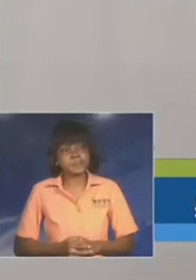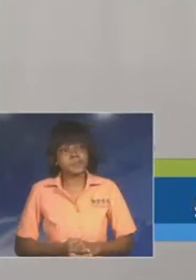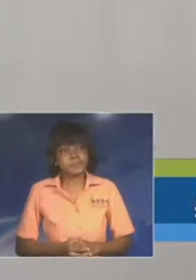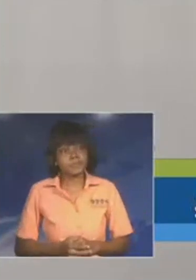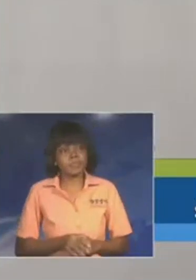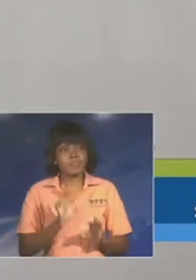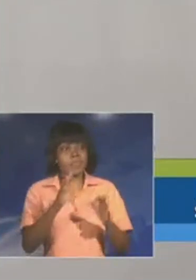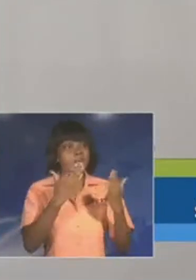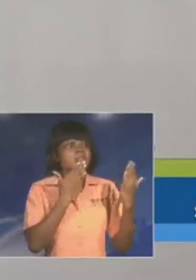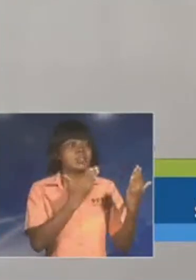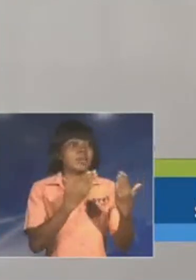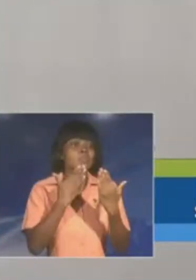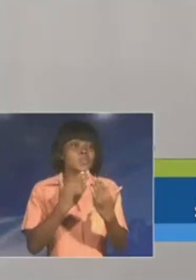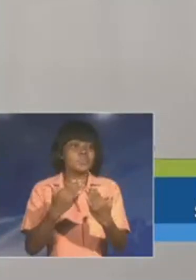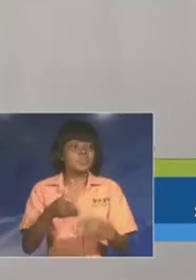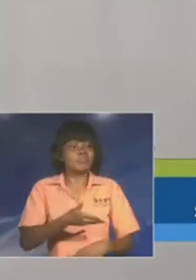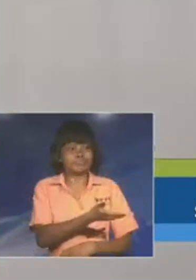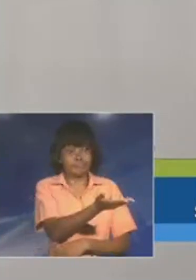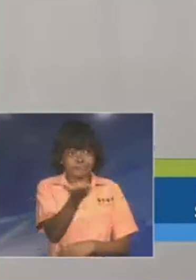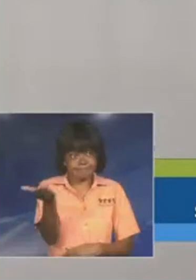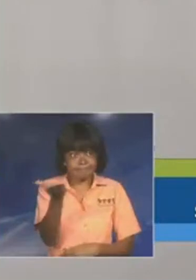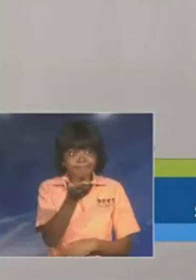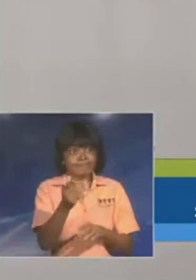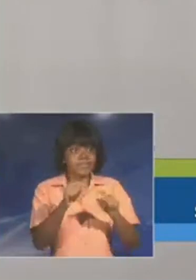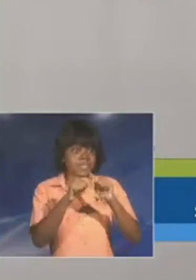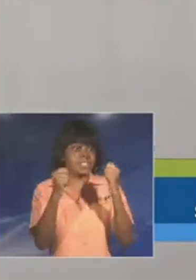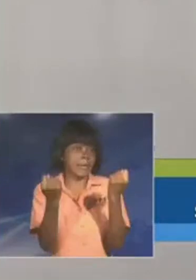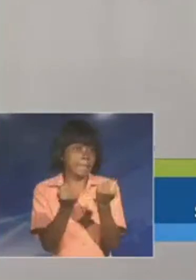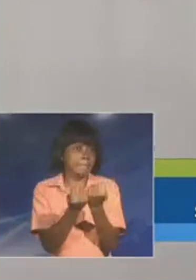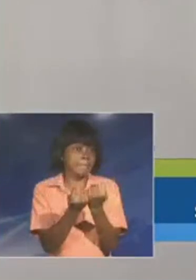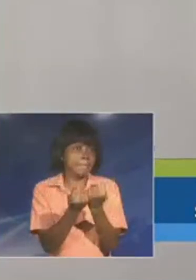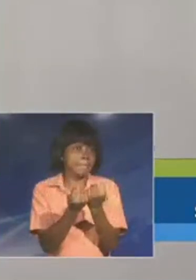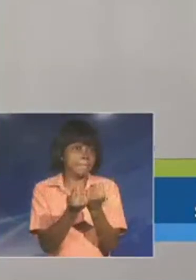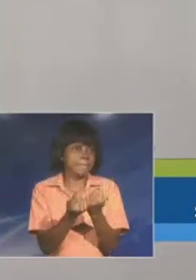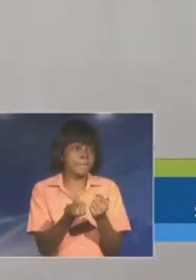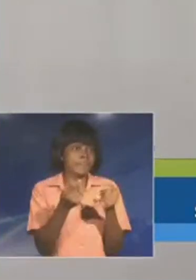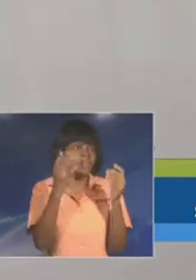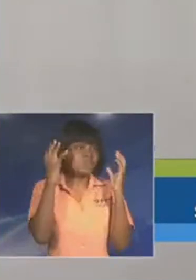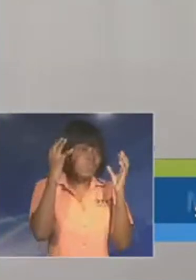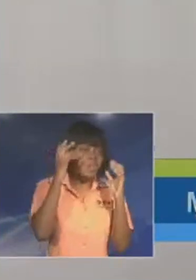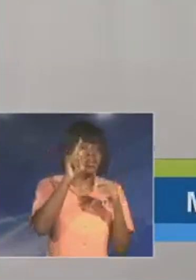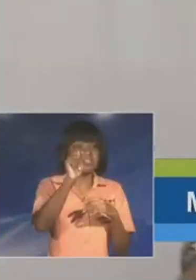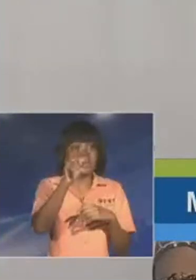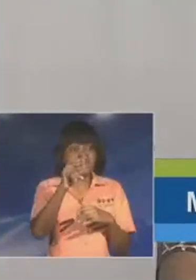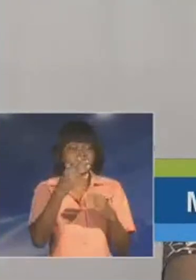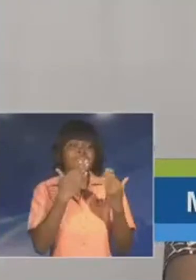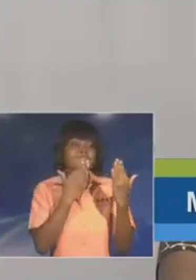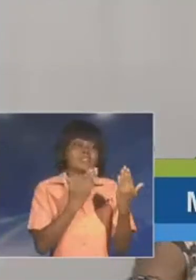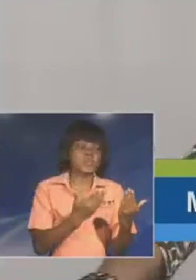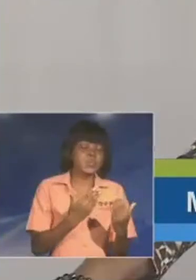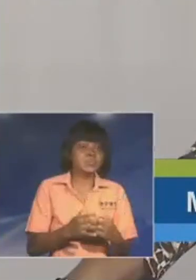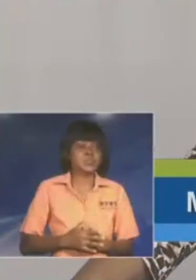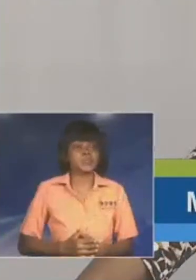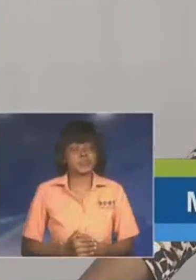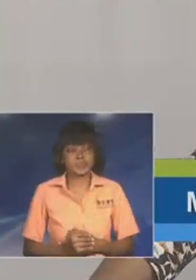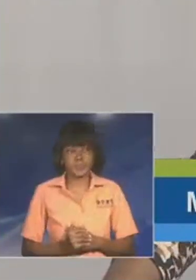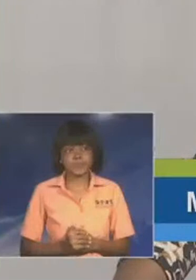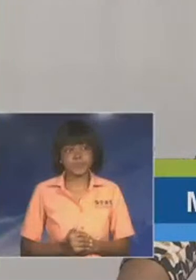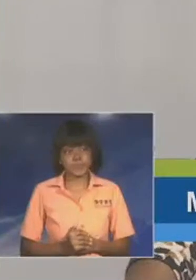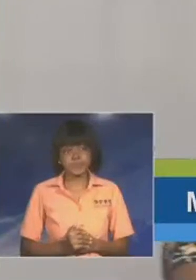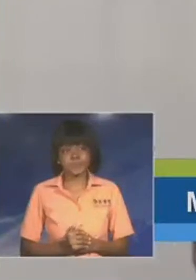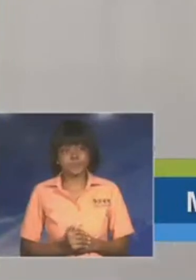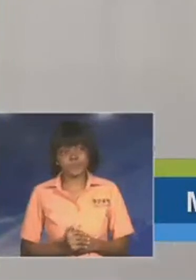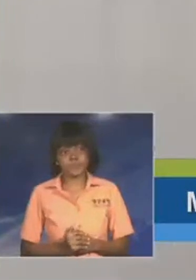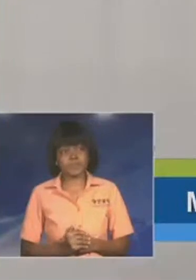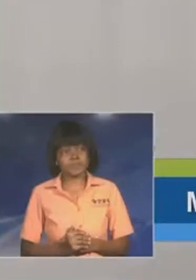Al Alexander, members of the media, ladies and gentlemen. Thank you for having me again to discuss with you guys about updates with regards